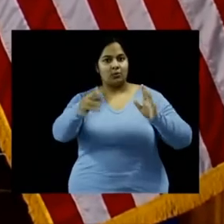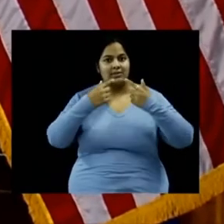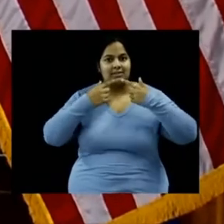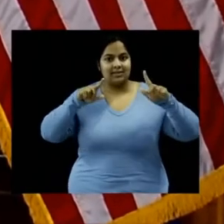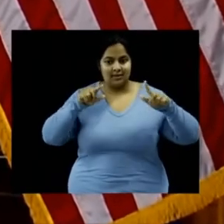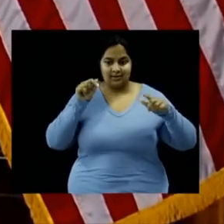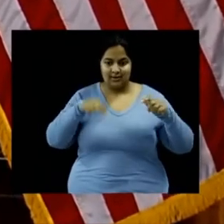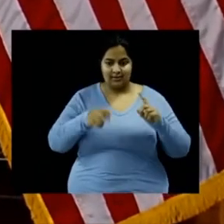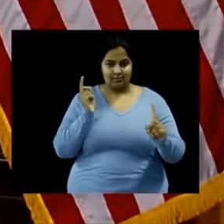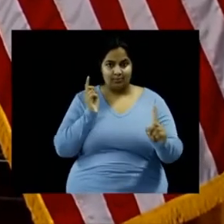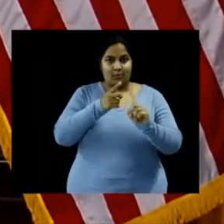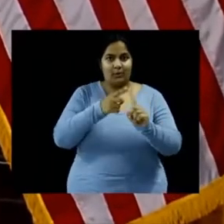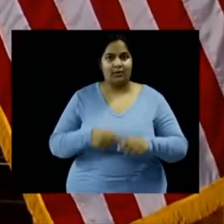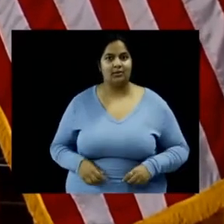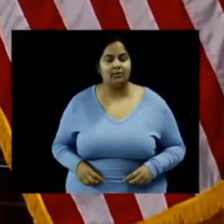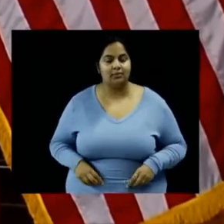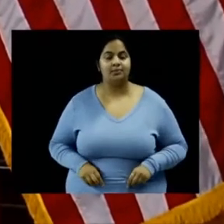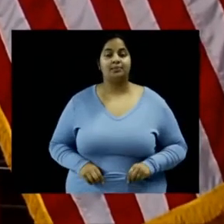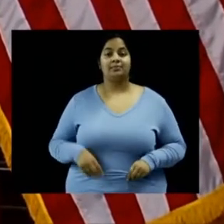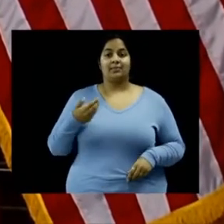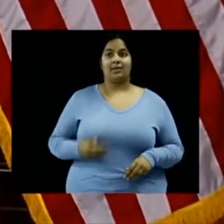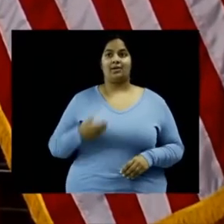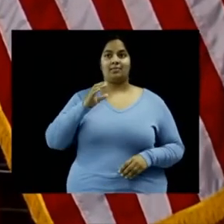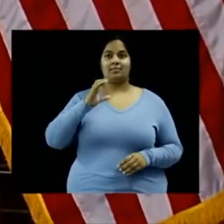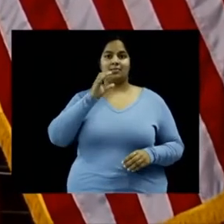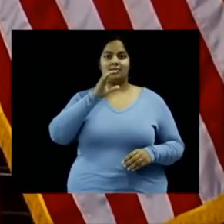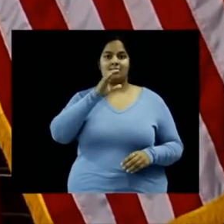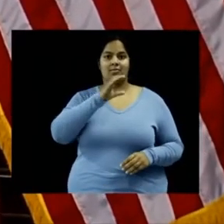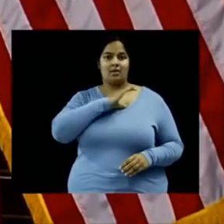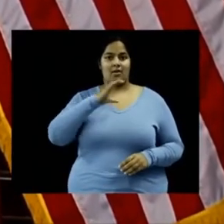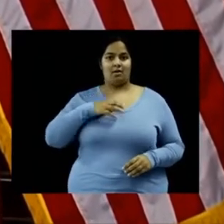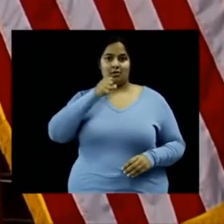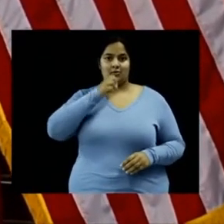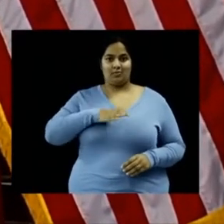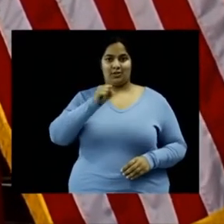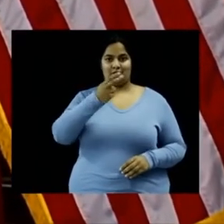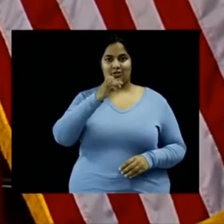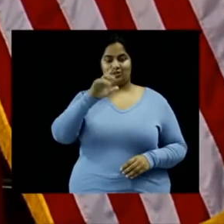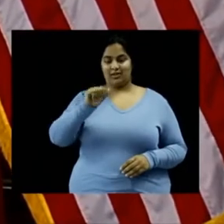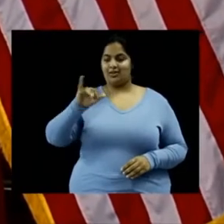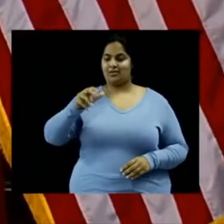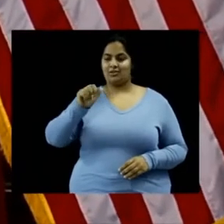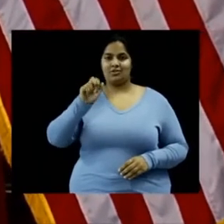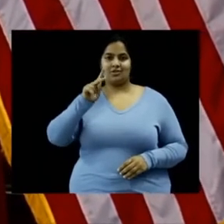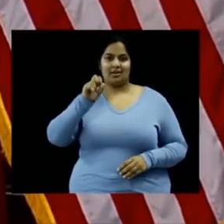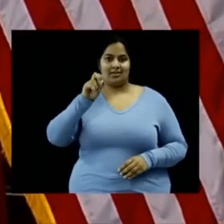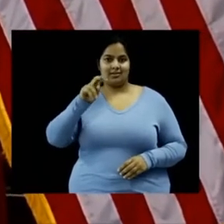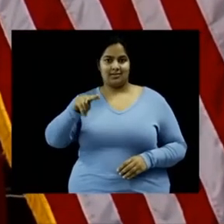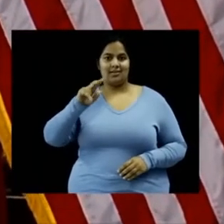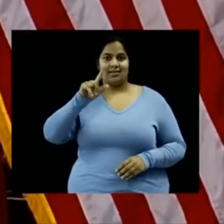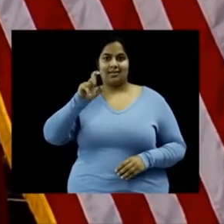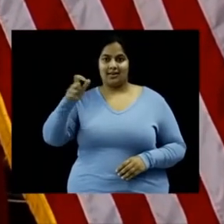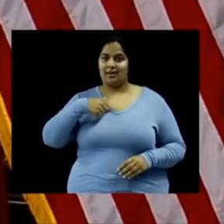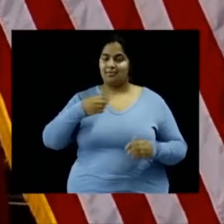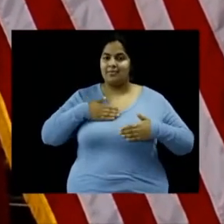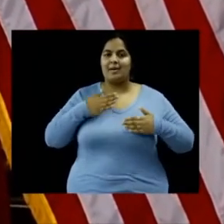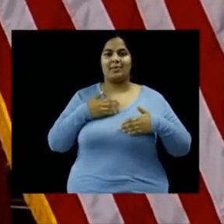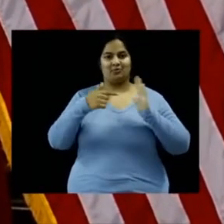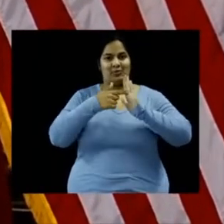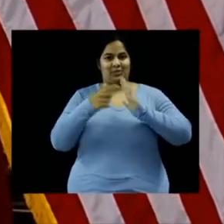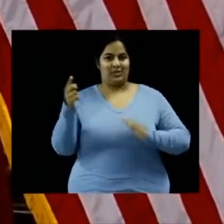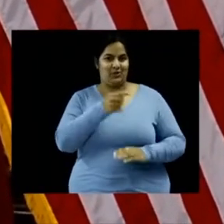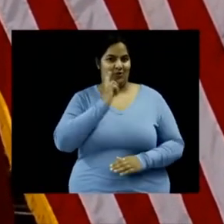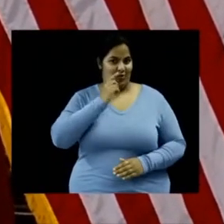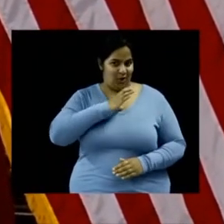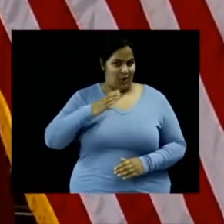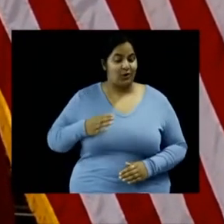this pinnacle. I'm Congresswoman Sheila Jackson Lee, so delighted to be able to represent you in the United States Congress and to